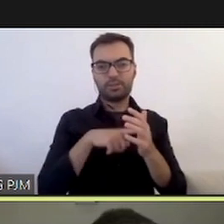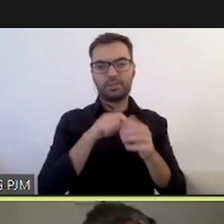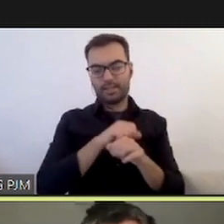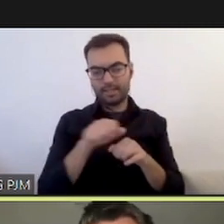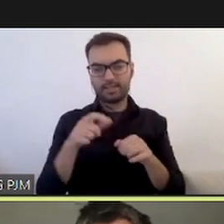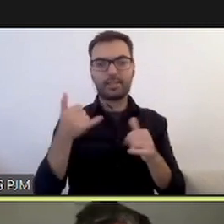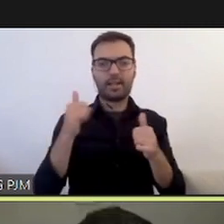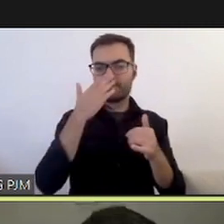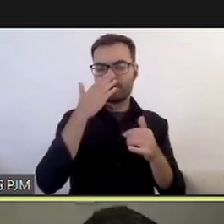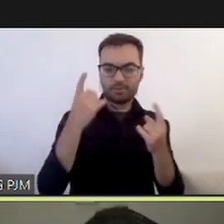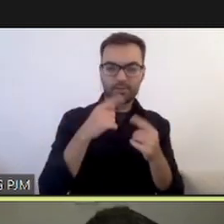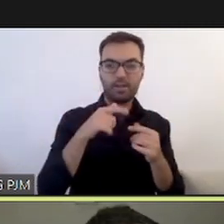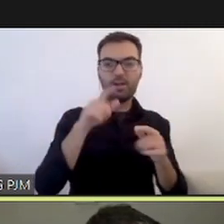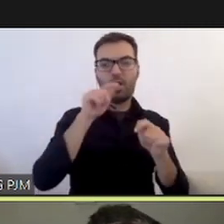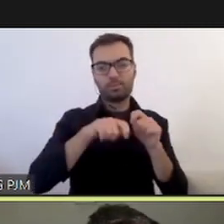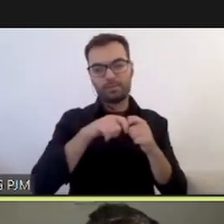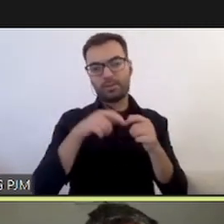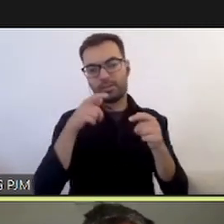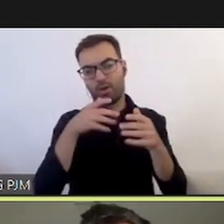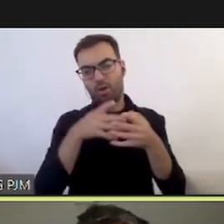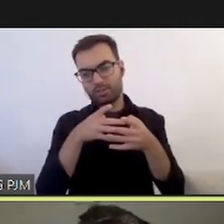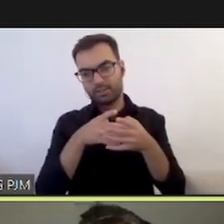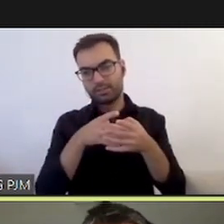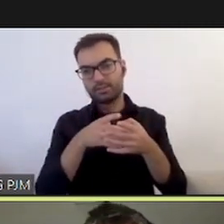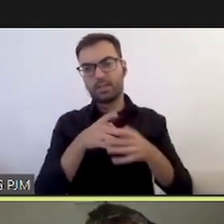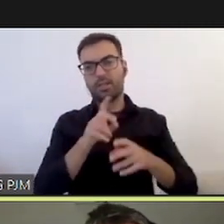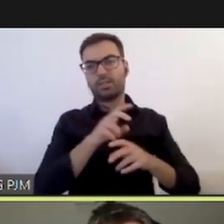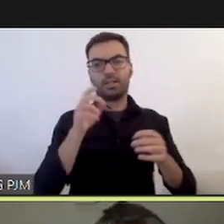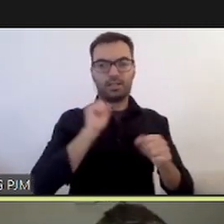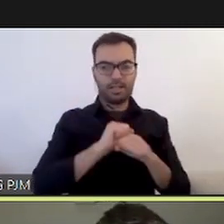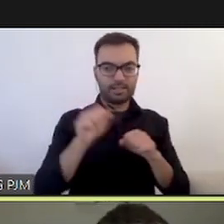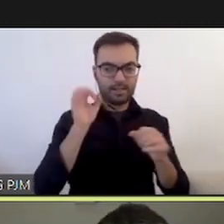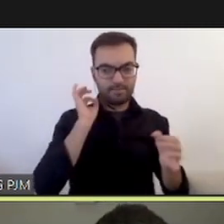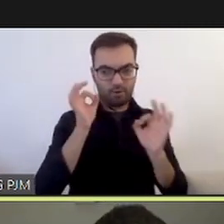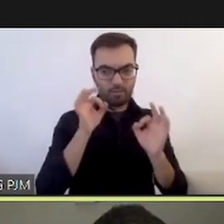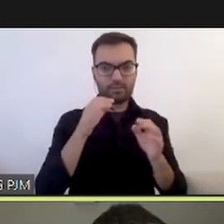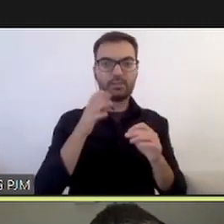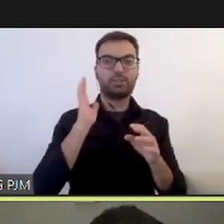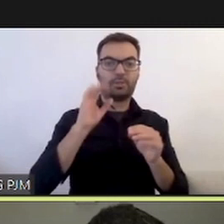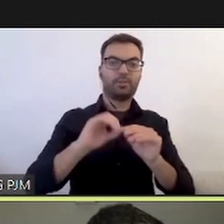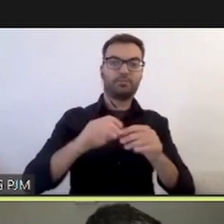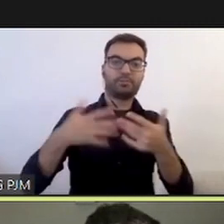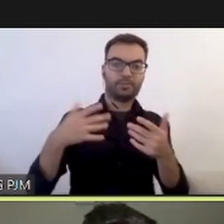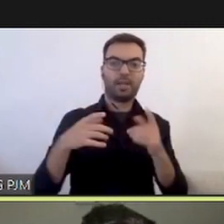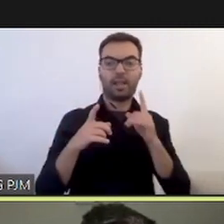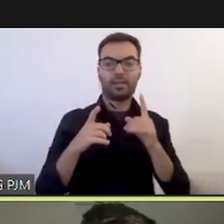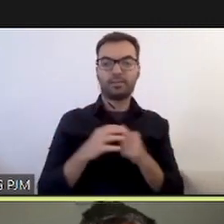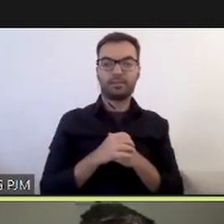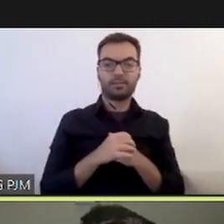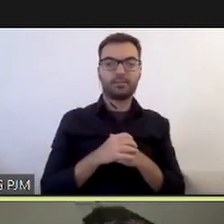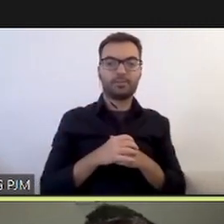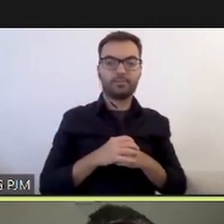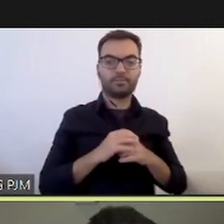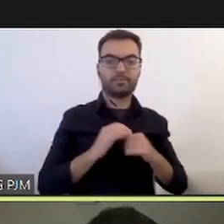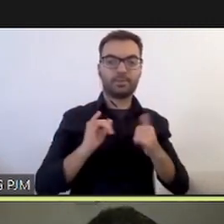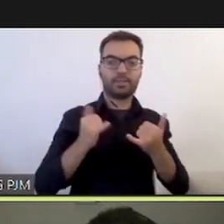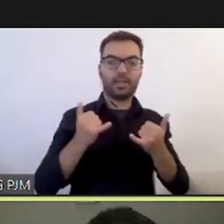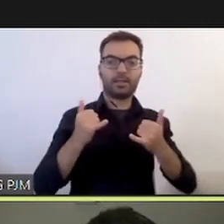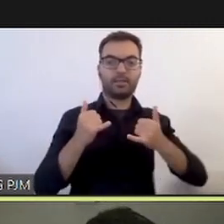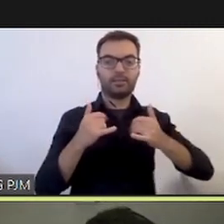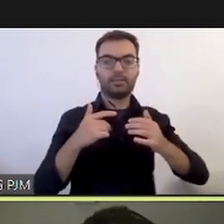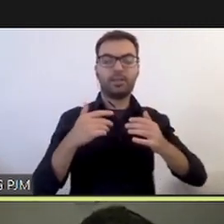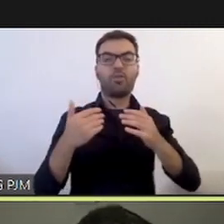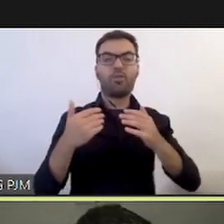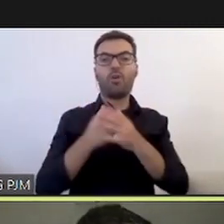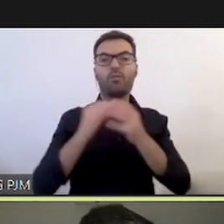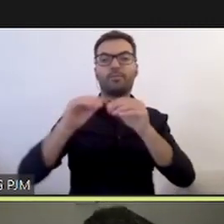blank, verify if there is information about the opening in the new tab. But how to address the opening in the